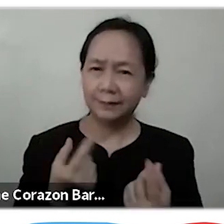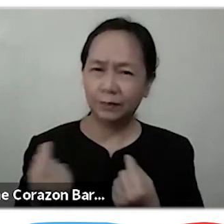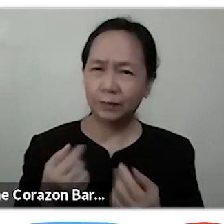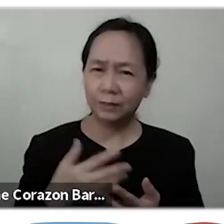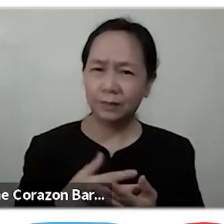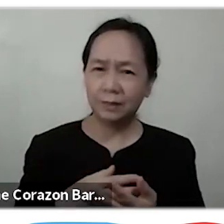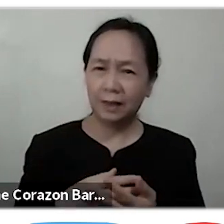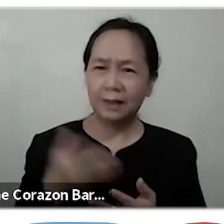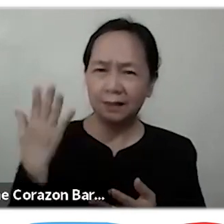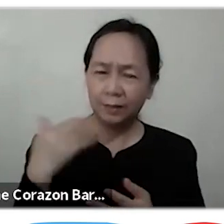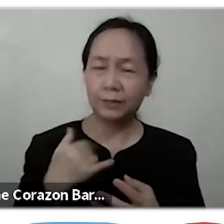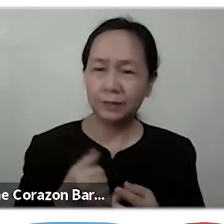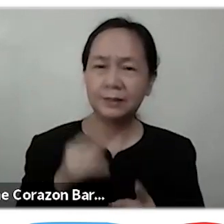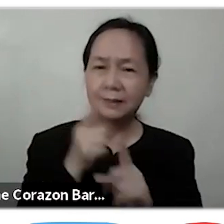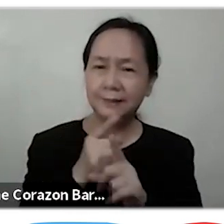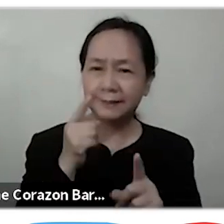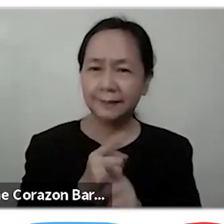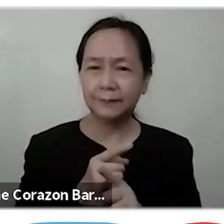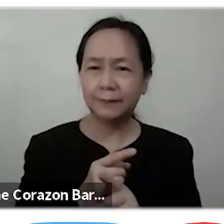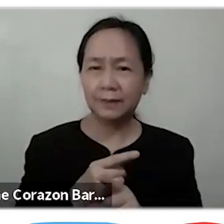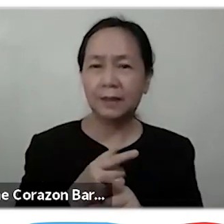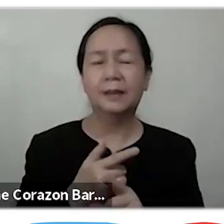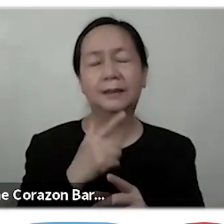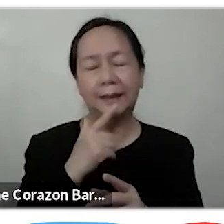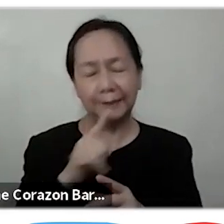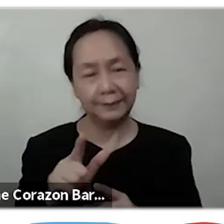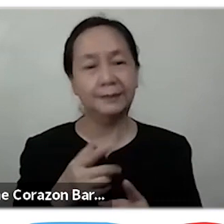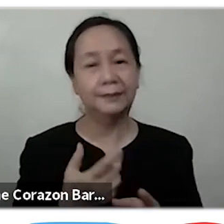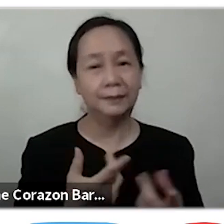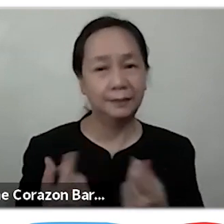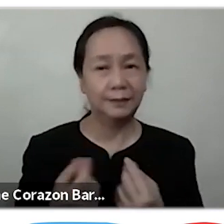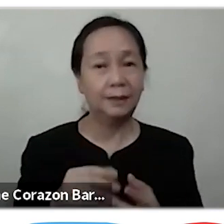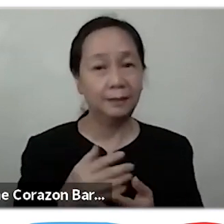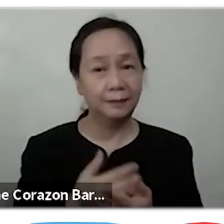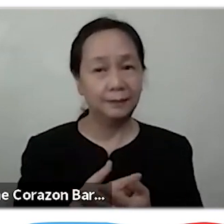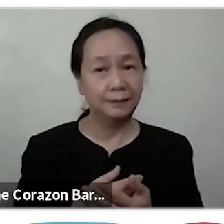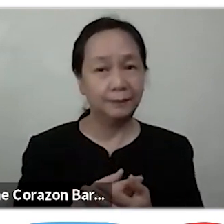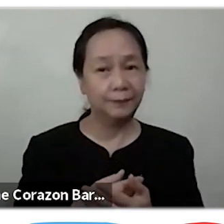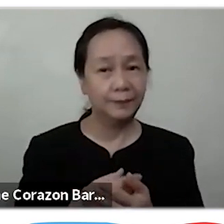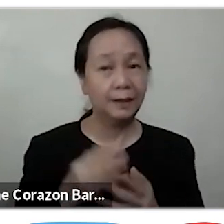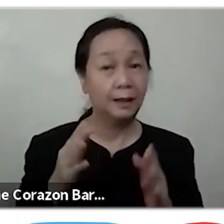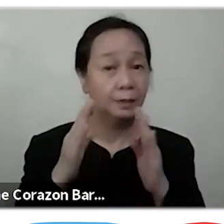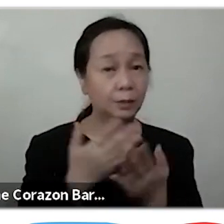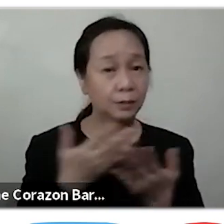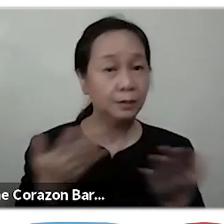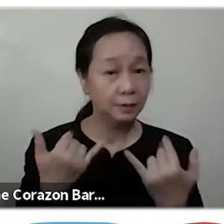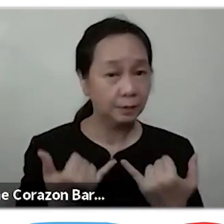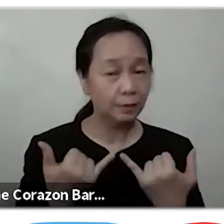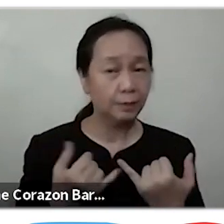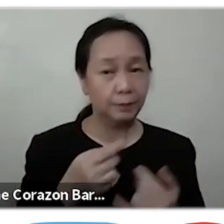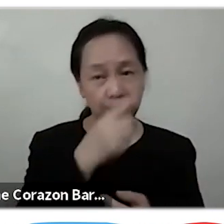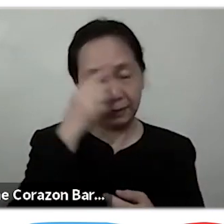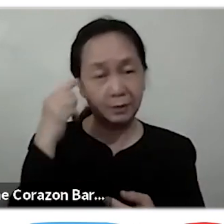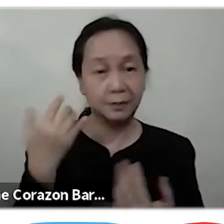something I really am lucky for. And I will, of course, share about those things now